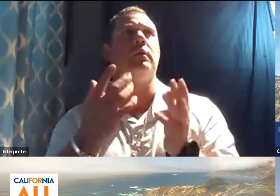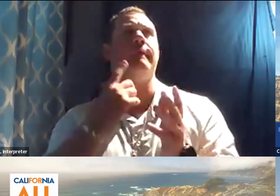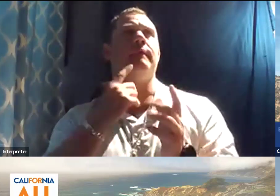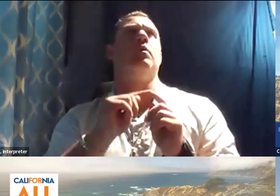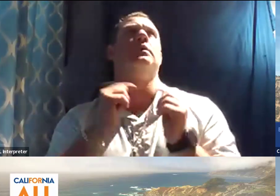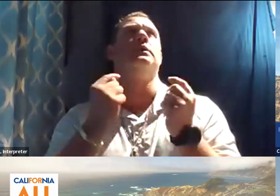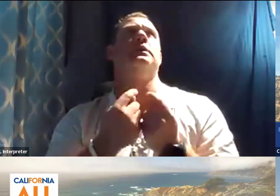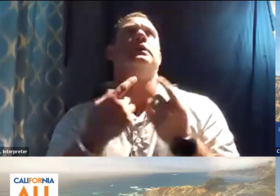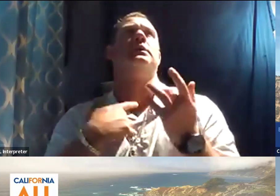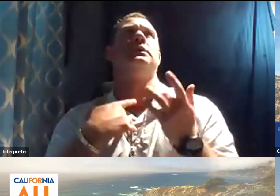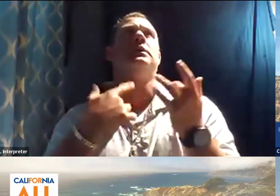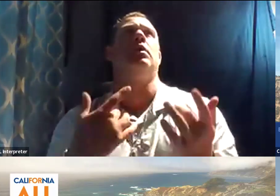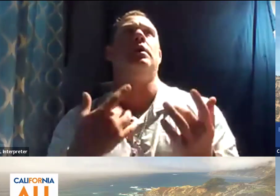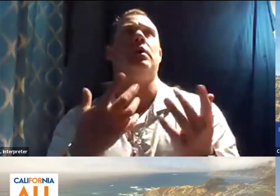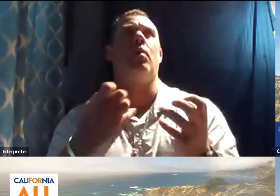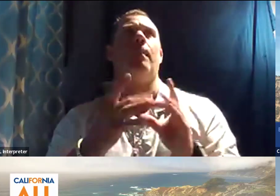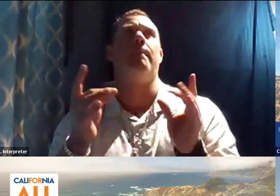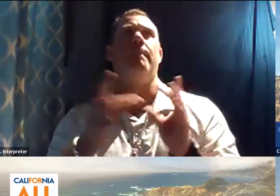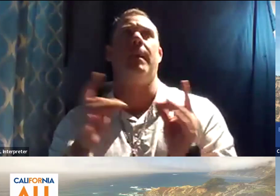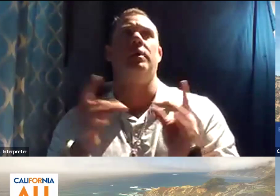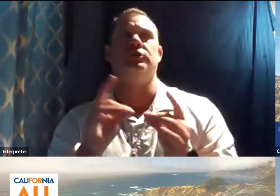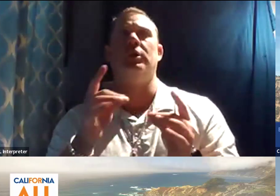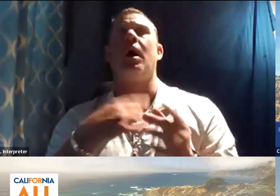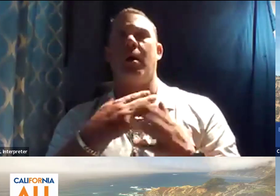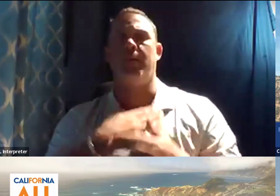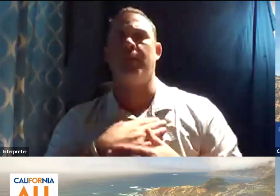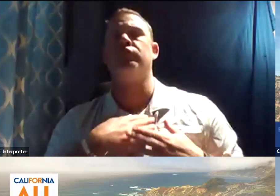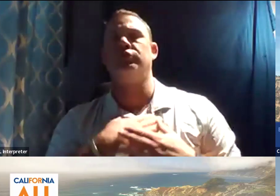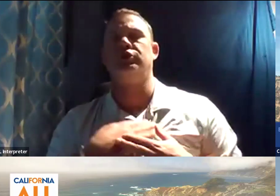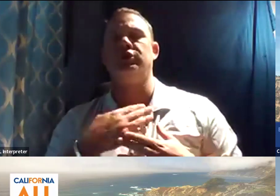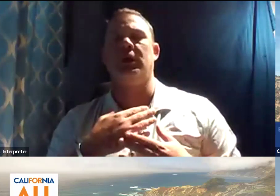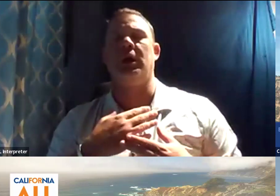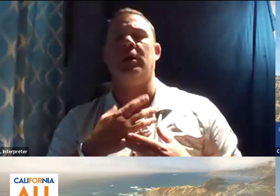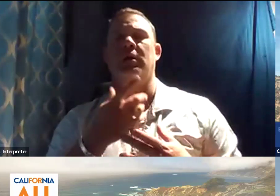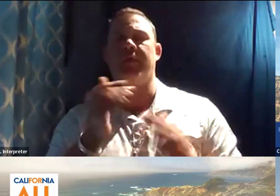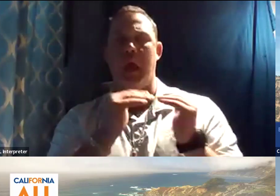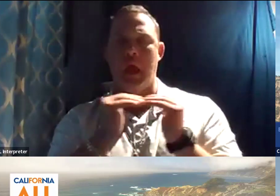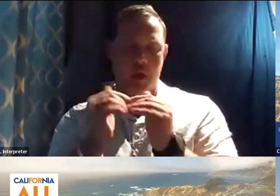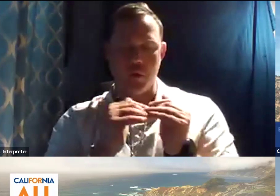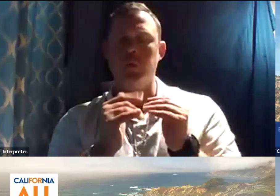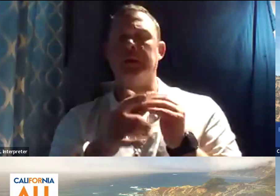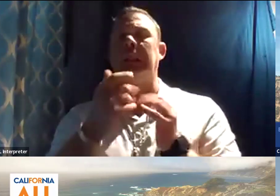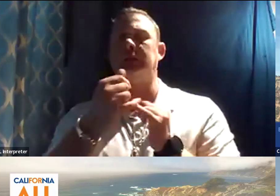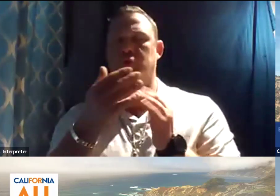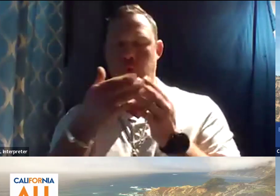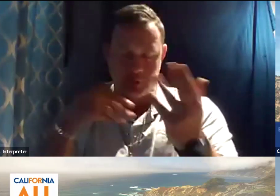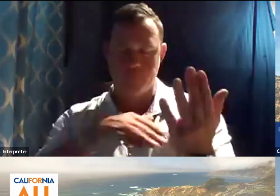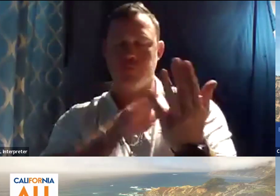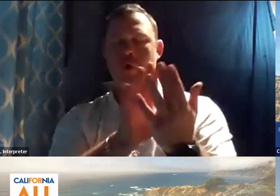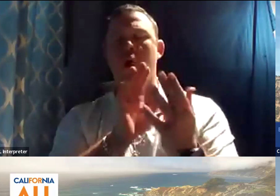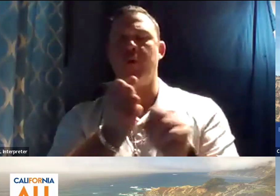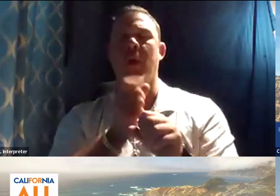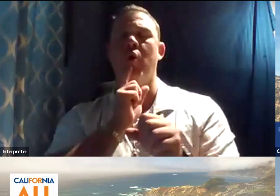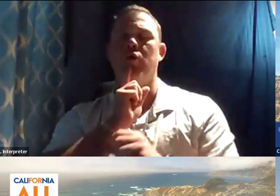team's consideration, and I do want to mention the fact that I do appreciate the equity lens that you guys have taken to this approach and really making sure that